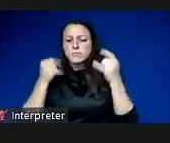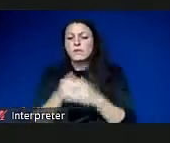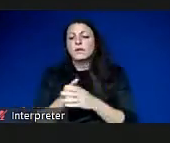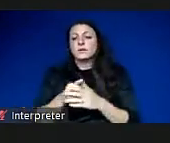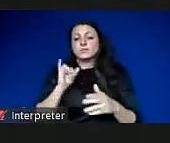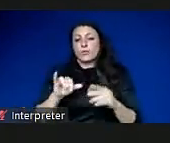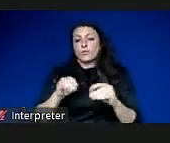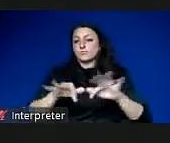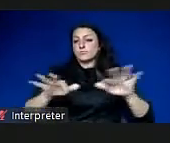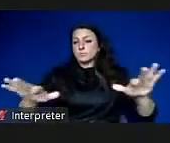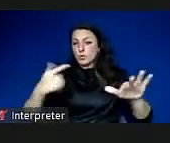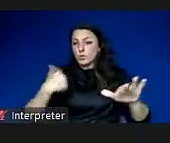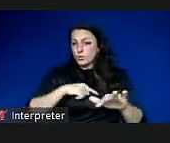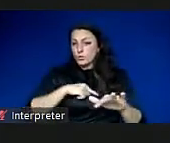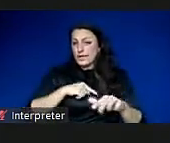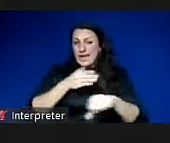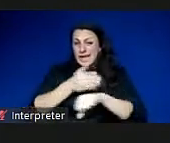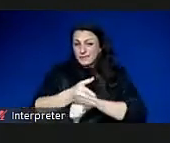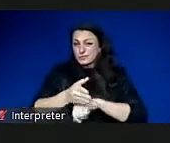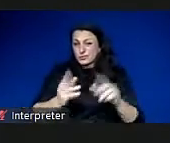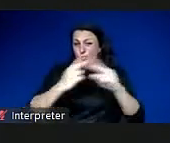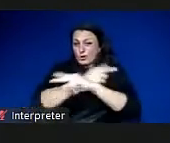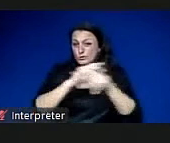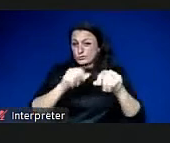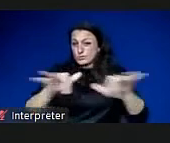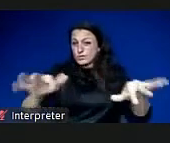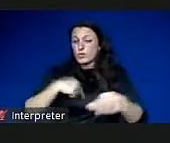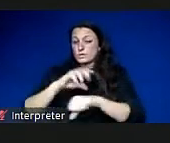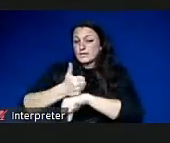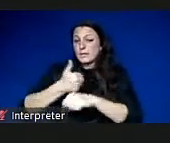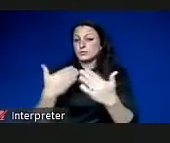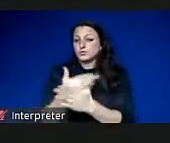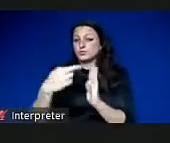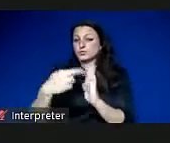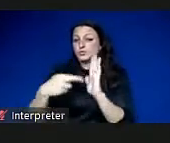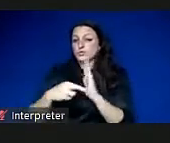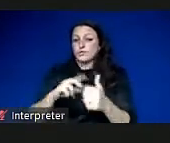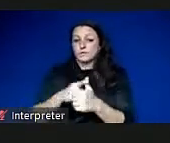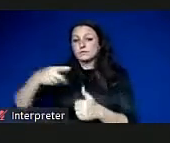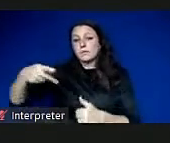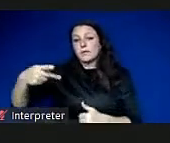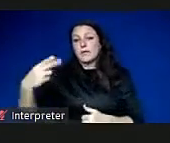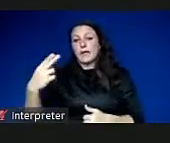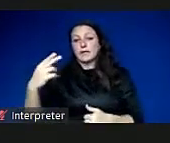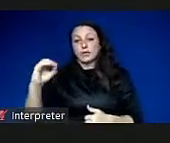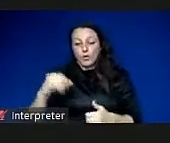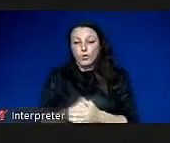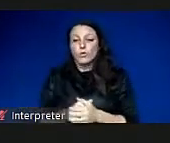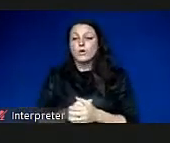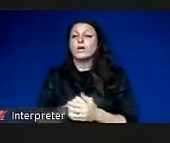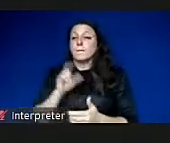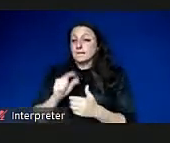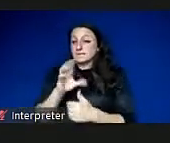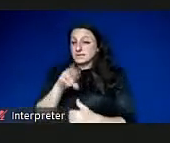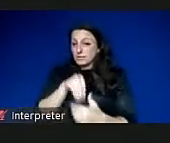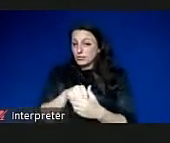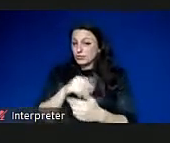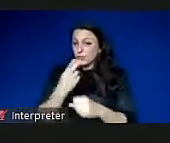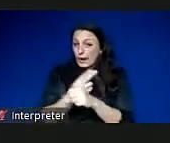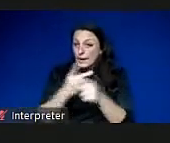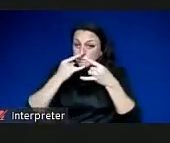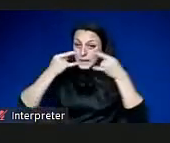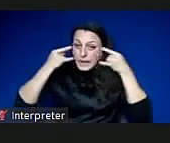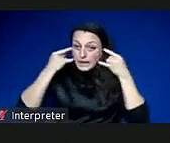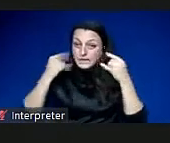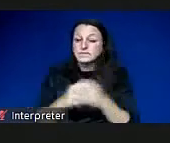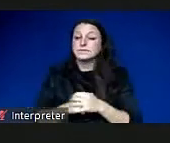requirements in our PHOs. The very first PHO issued was to include mask wearing screenings